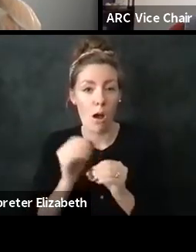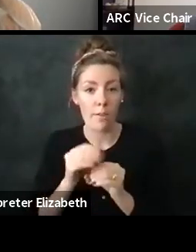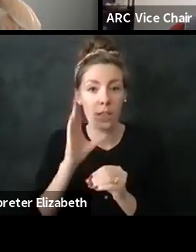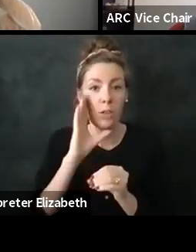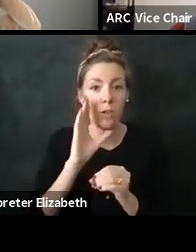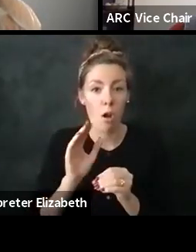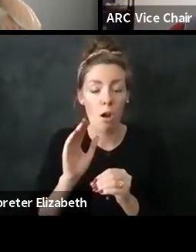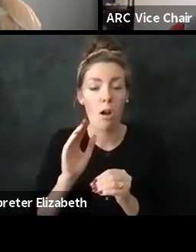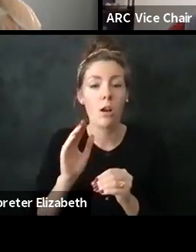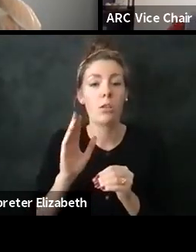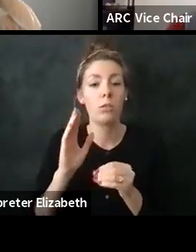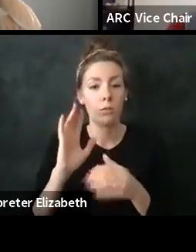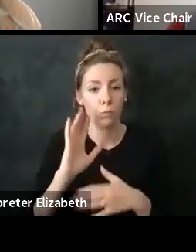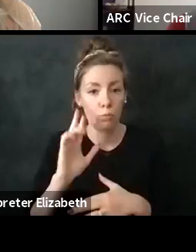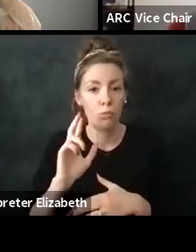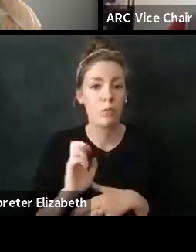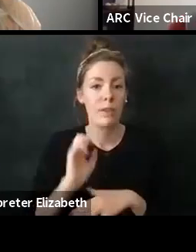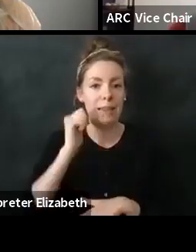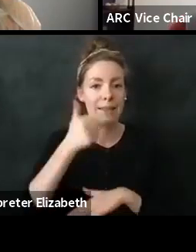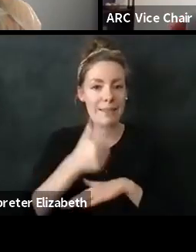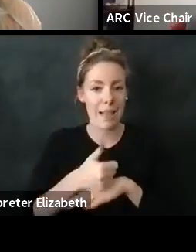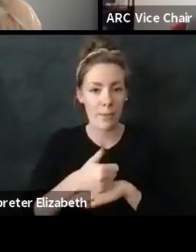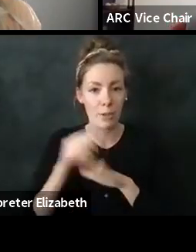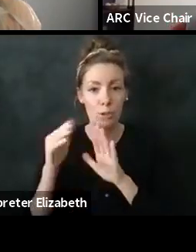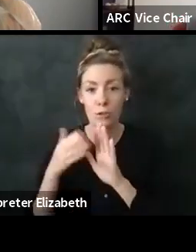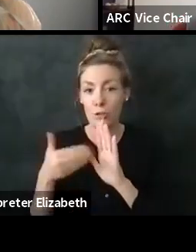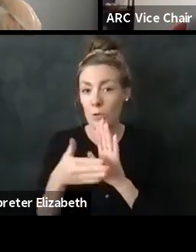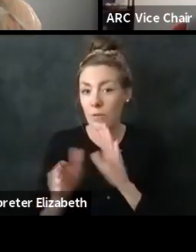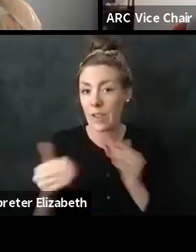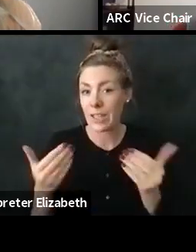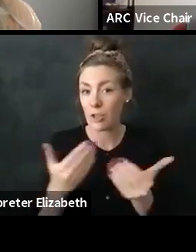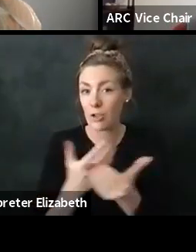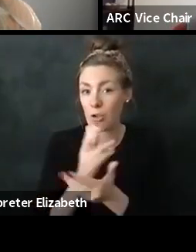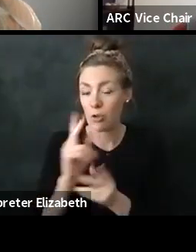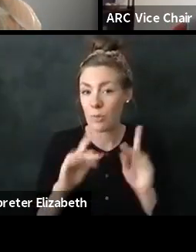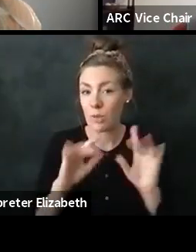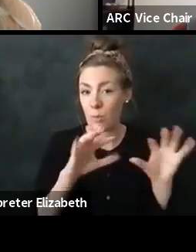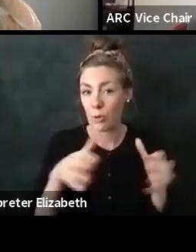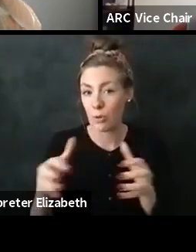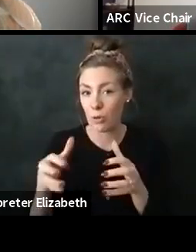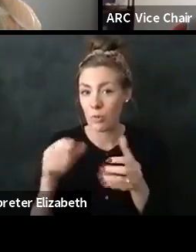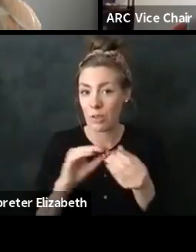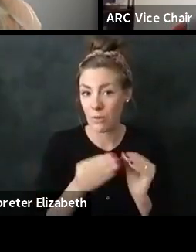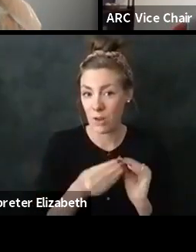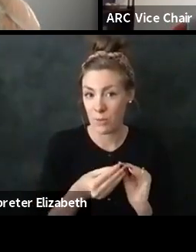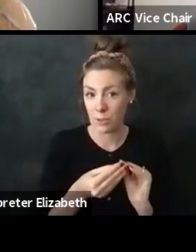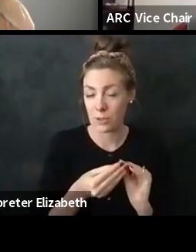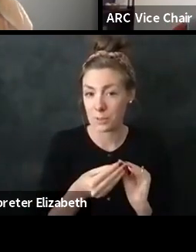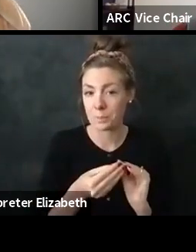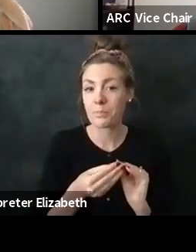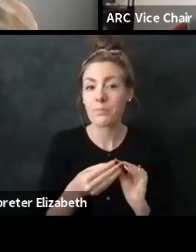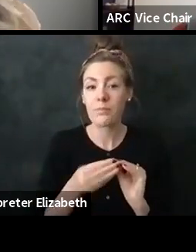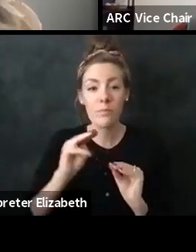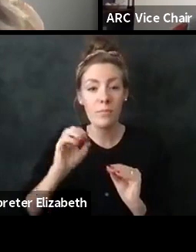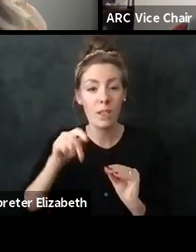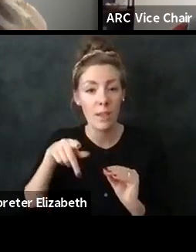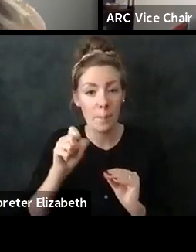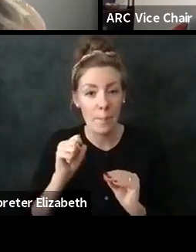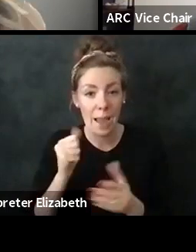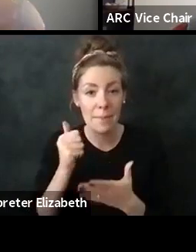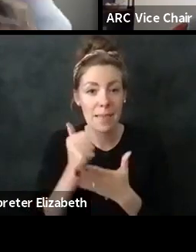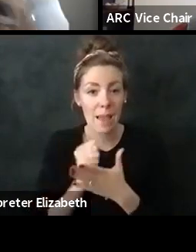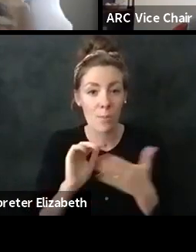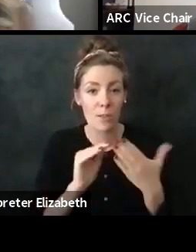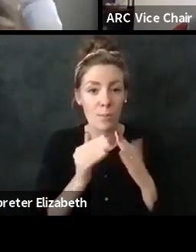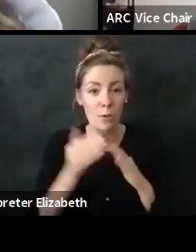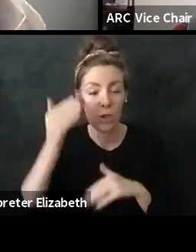redrawn to reflect new population data and shifting populations. Redrawing these maps provides a way for communities to ensure